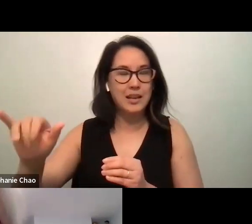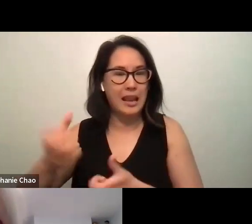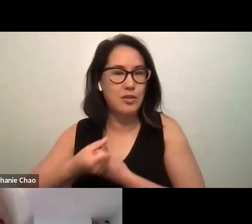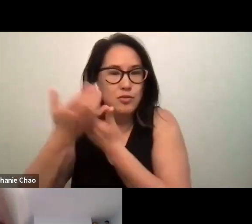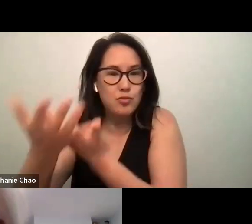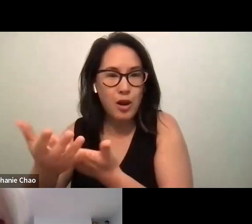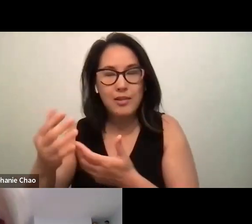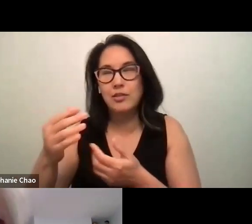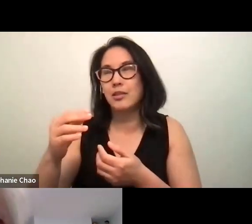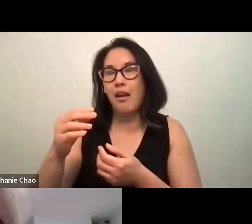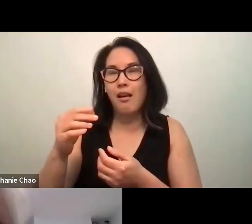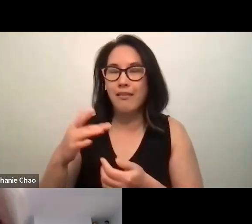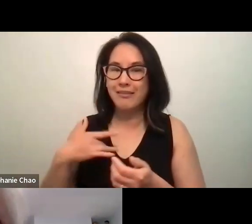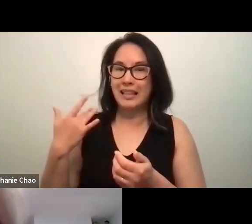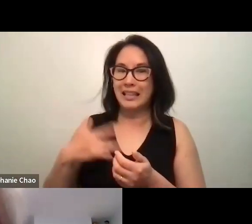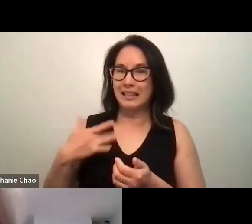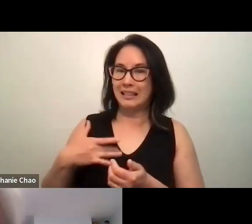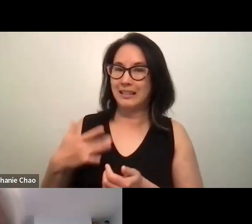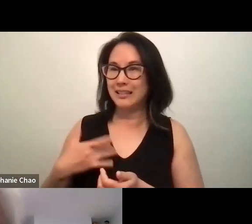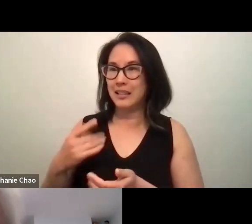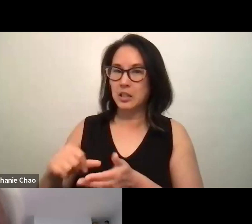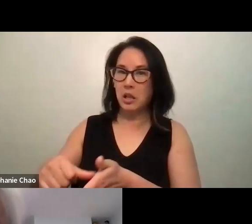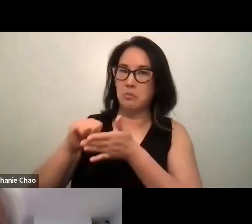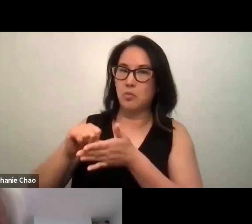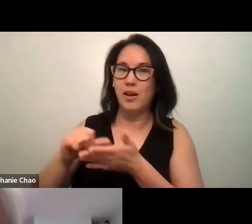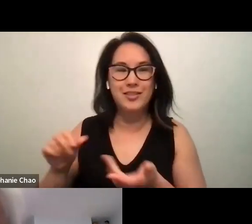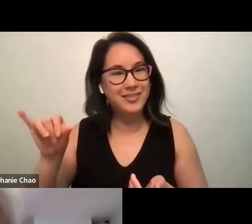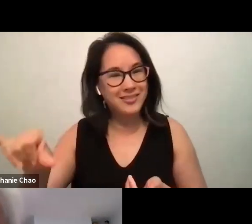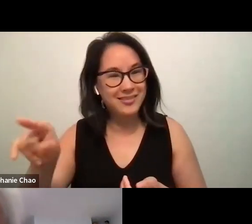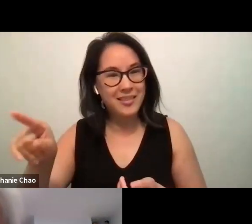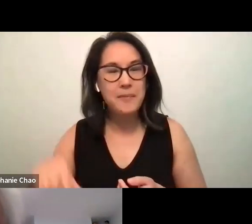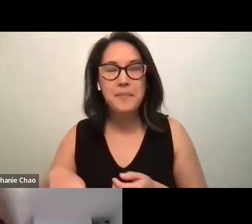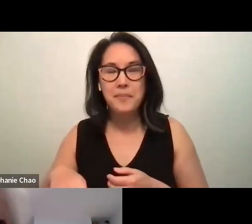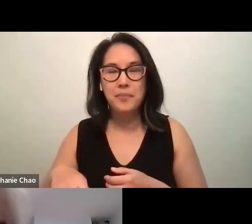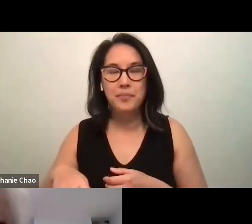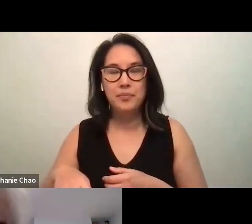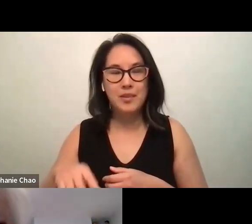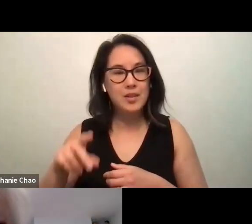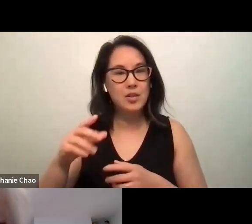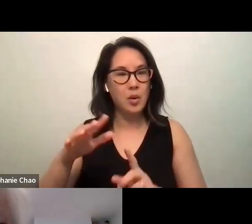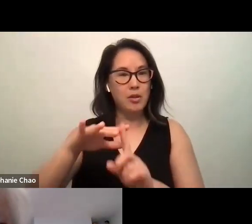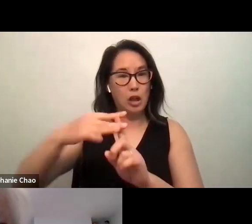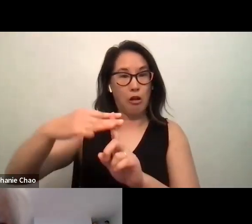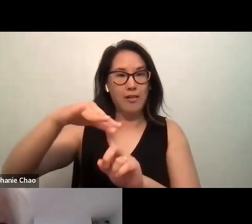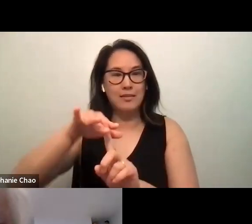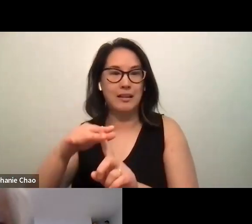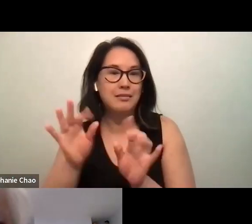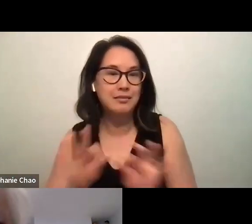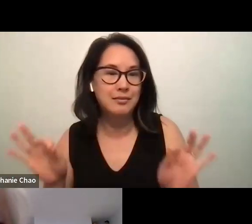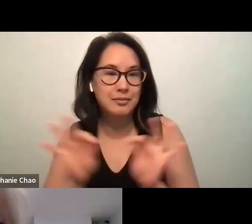expression, impression, and so on and so forth. So I think there's always thinking about context